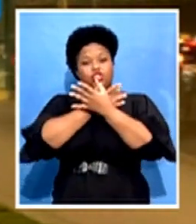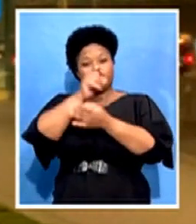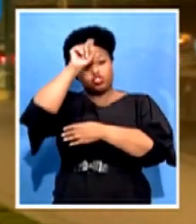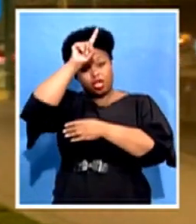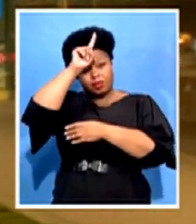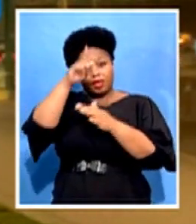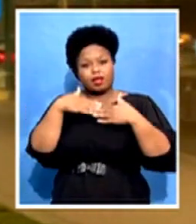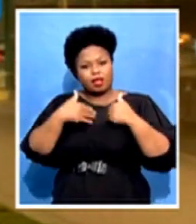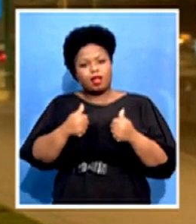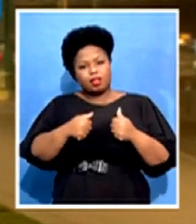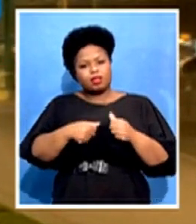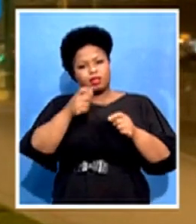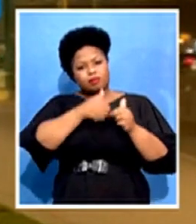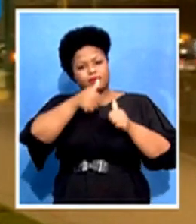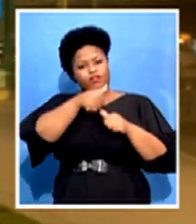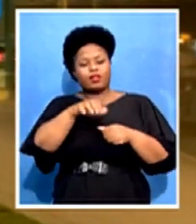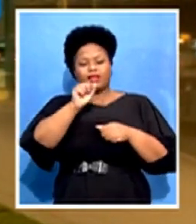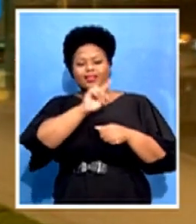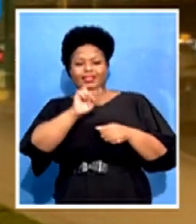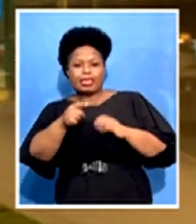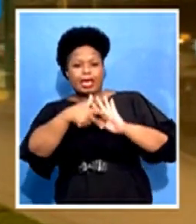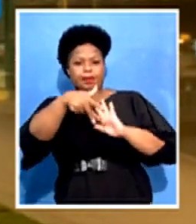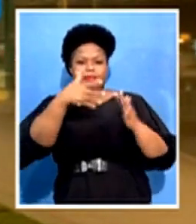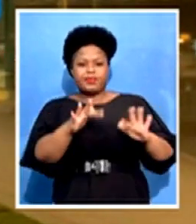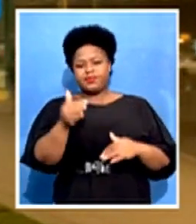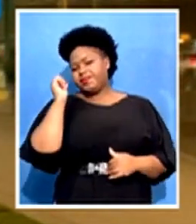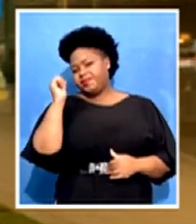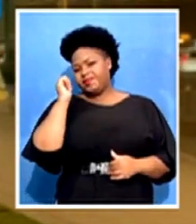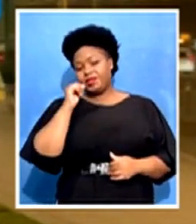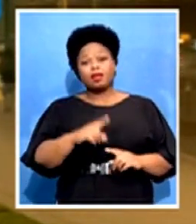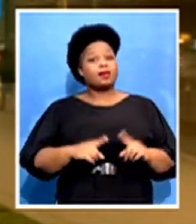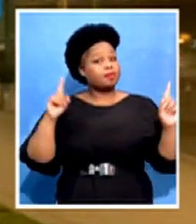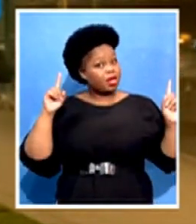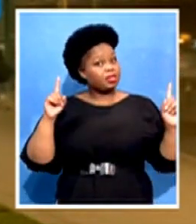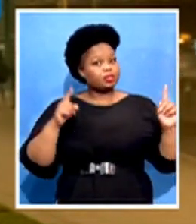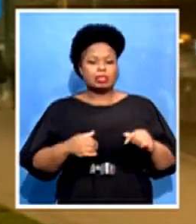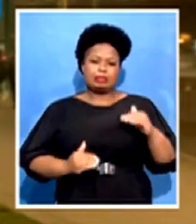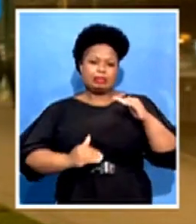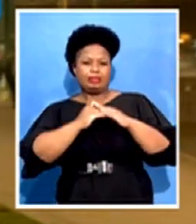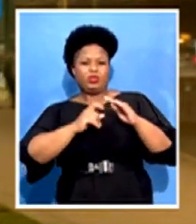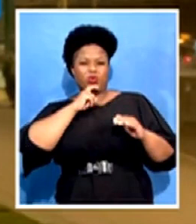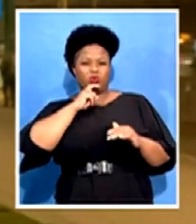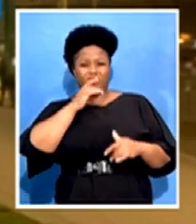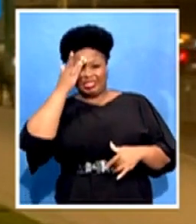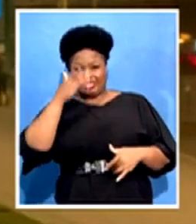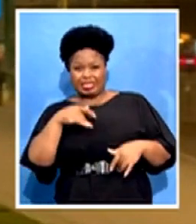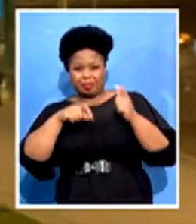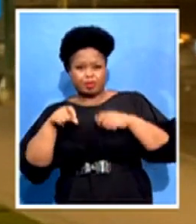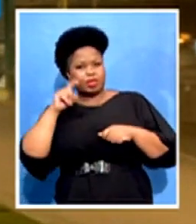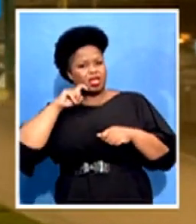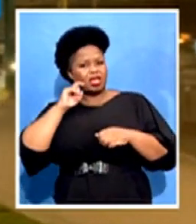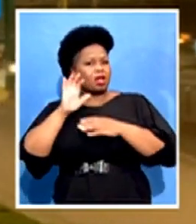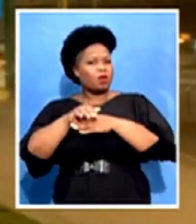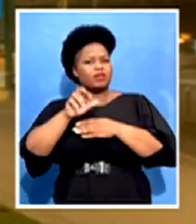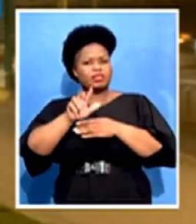AstraZeneca vaccine yesterday, but restricted its use for patients aged over 65, saying they'd like to see some